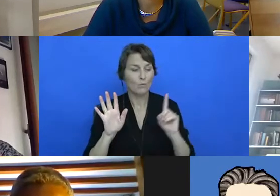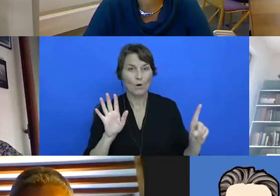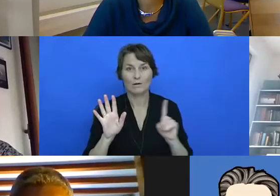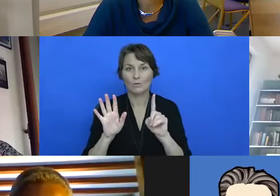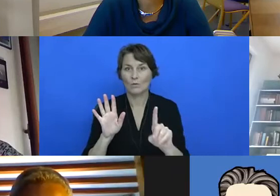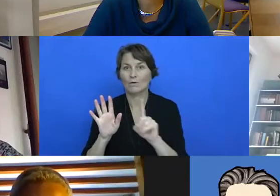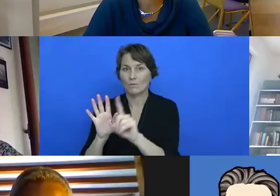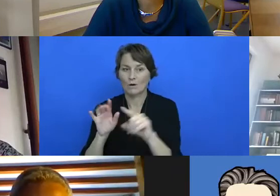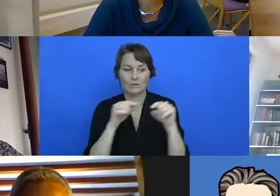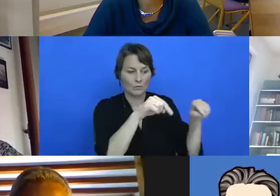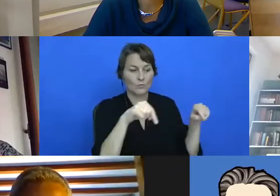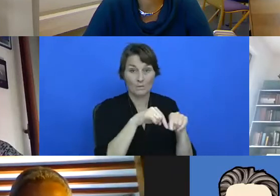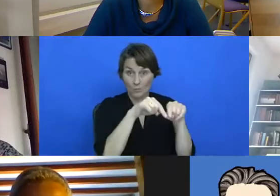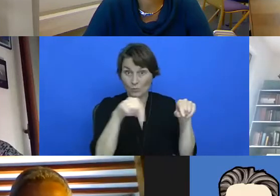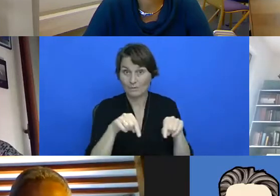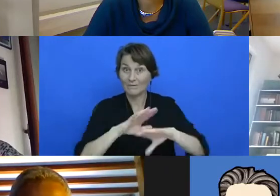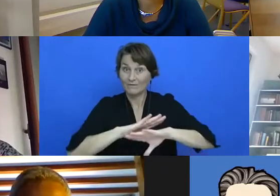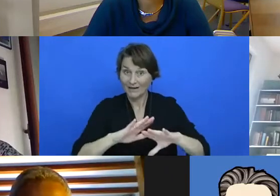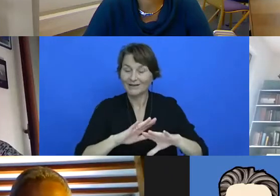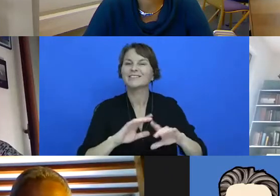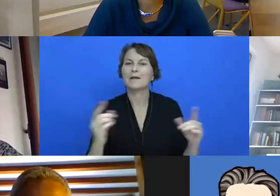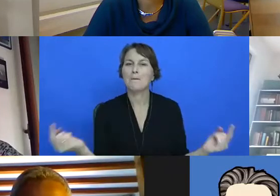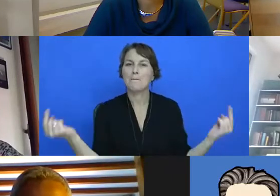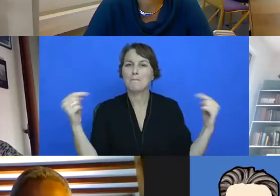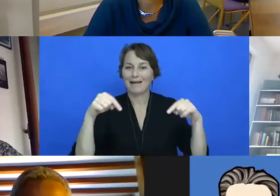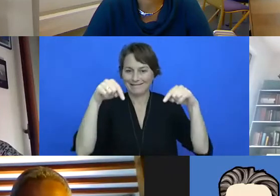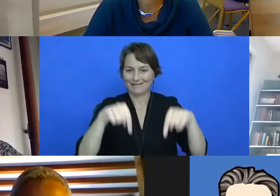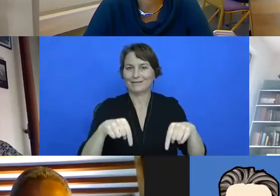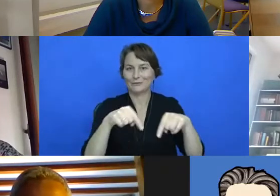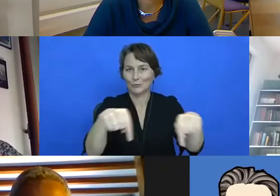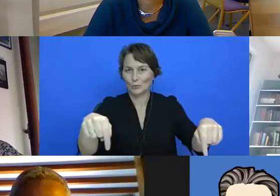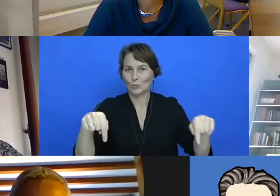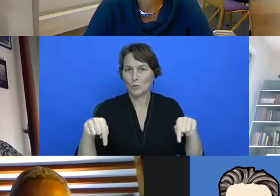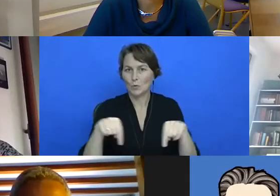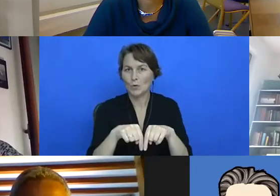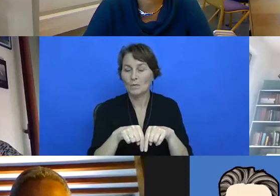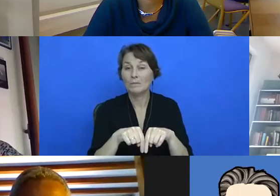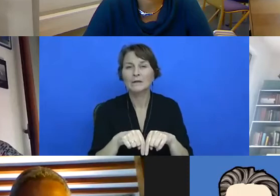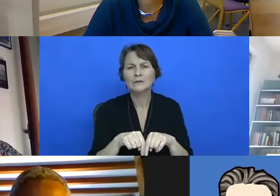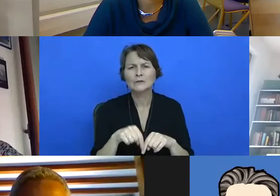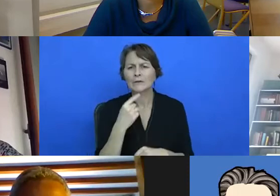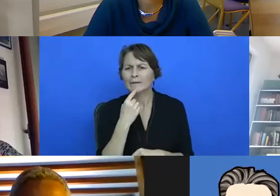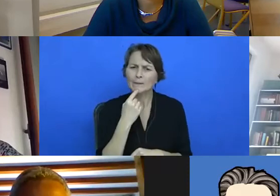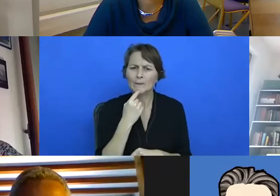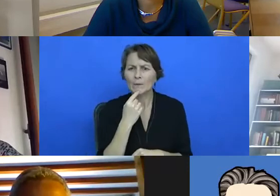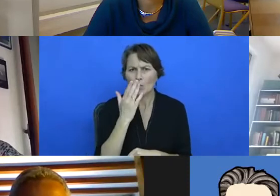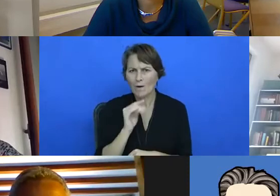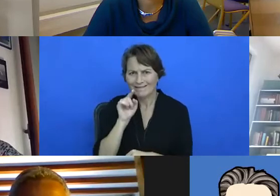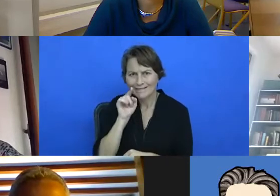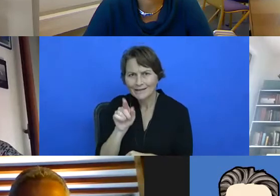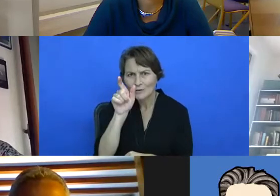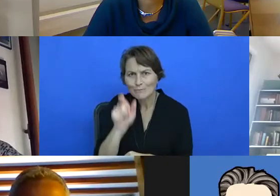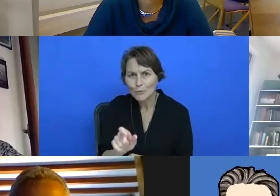again. And if you have any questions to a particular panelist, you will have the opportunity to talk to that person